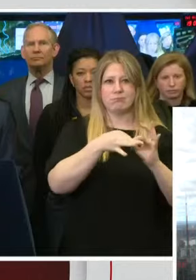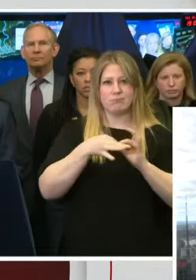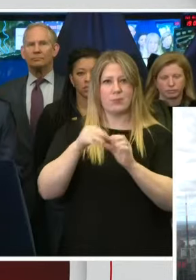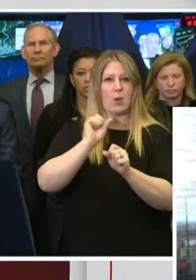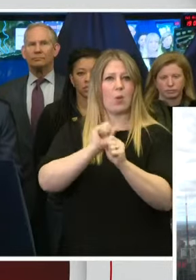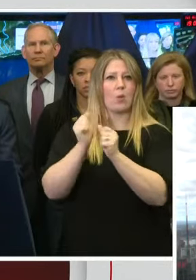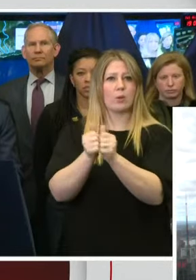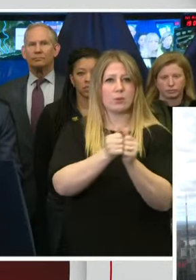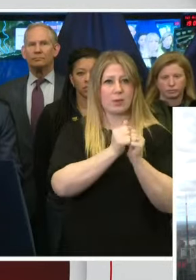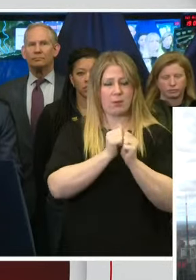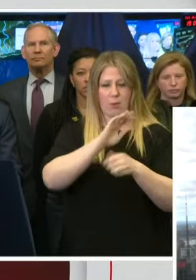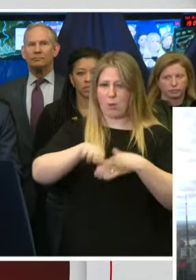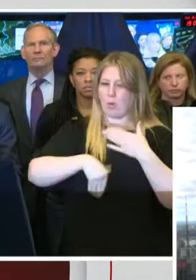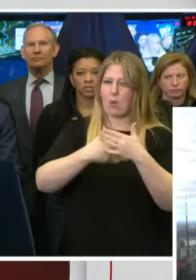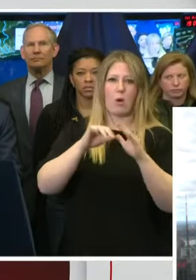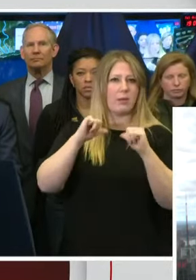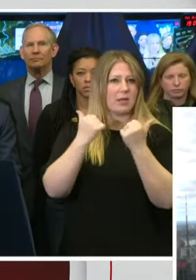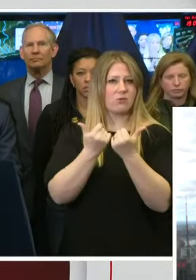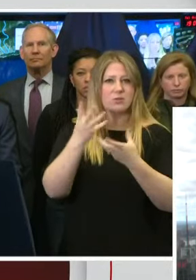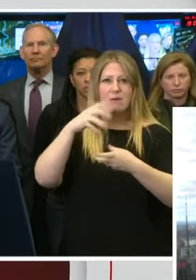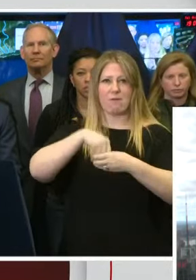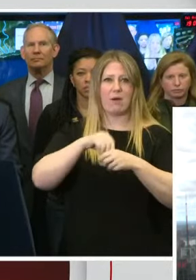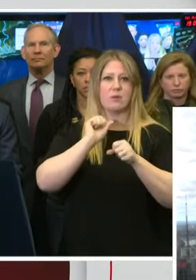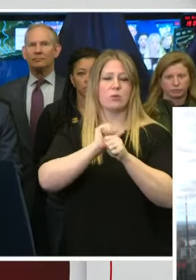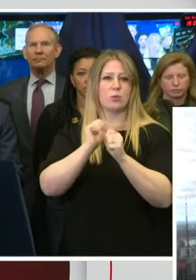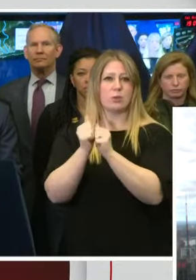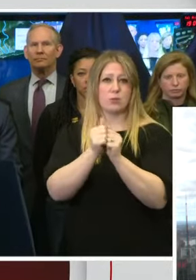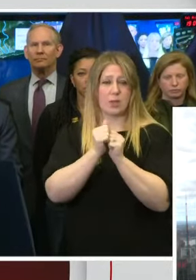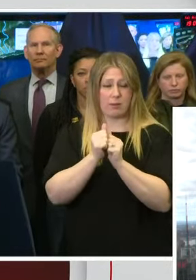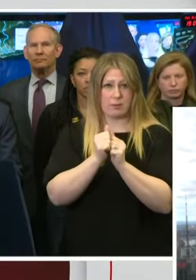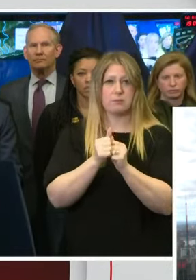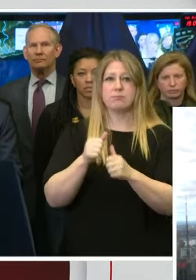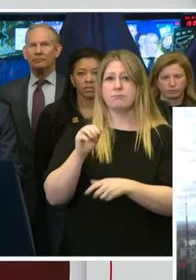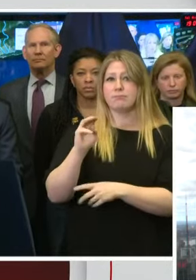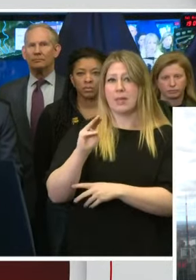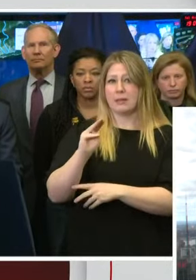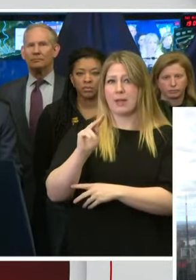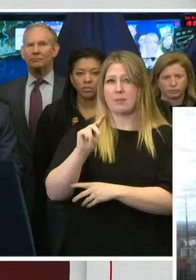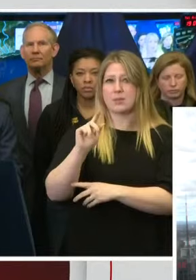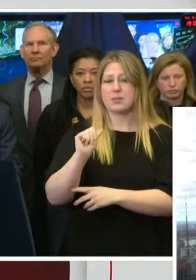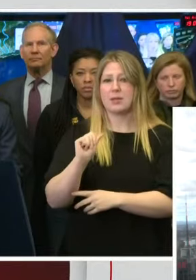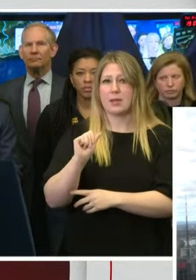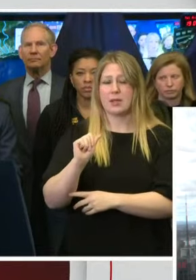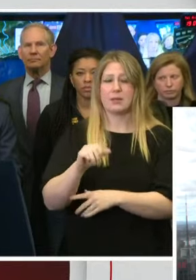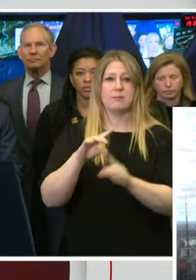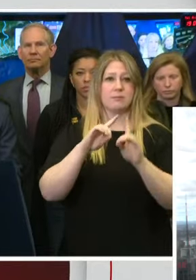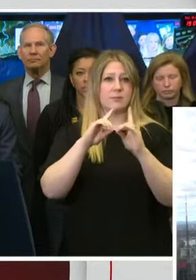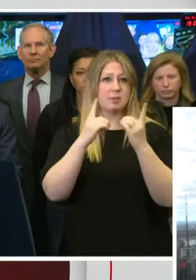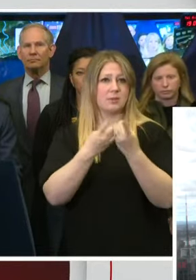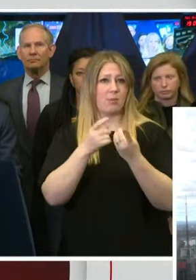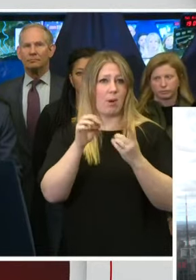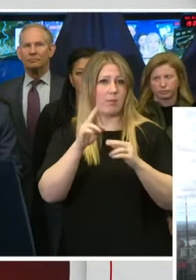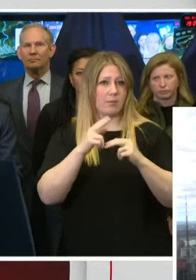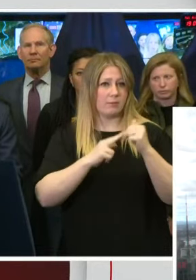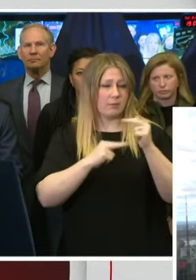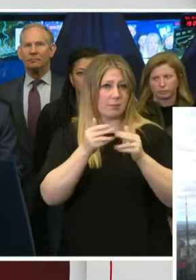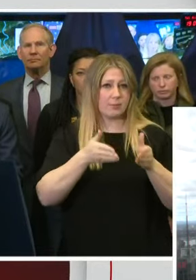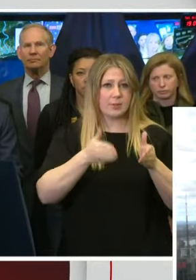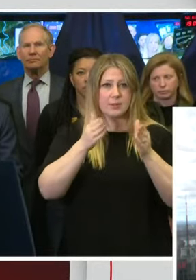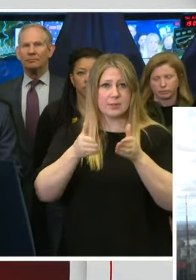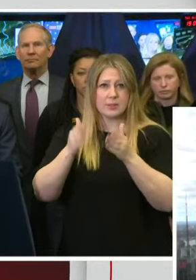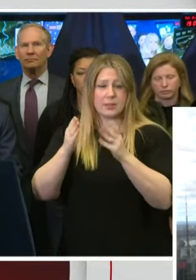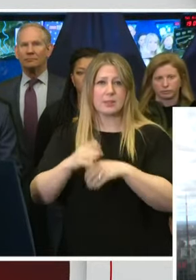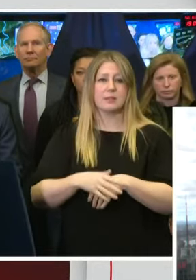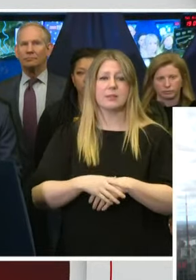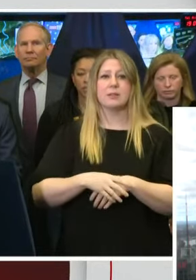and other entities, everything from the MTA to the Department of Buildings, the